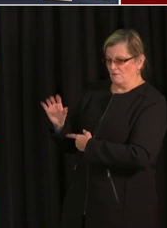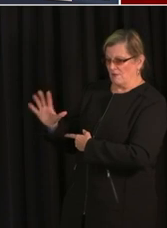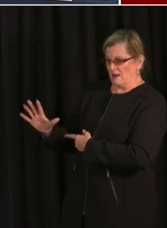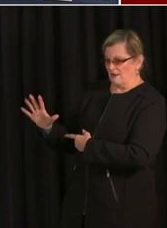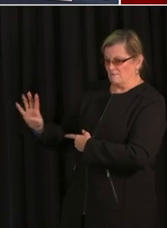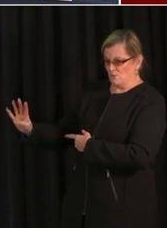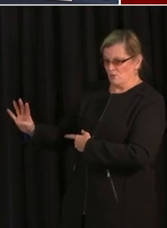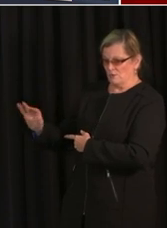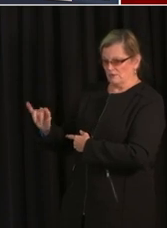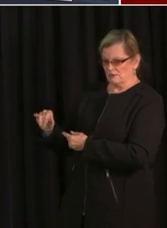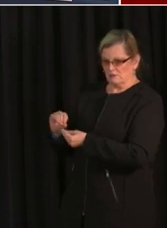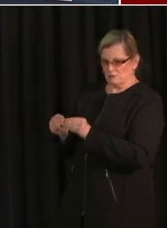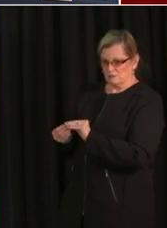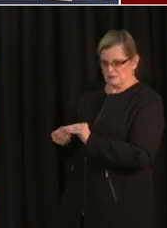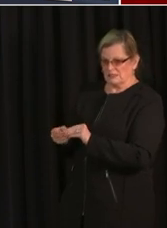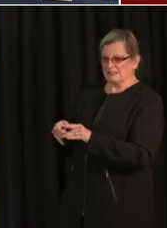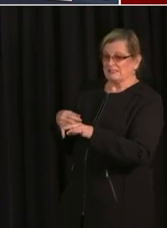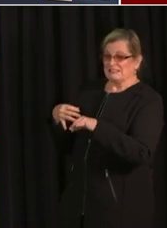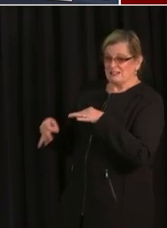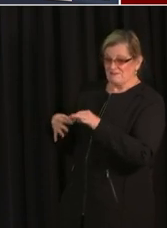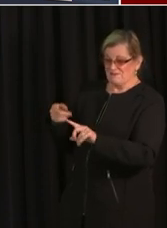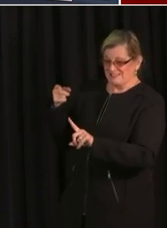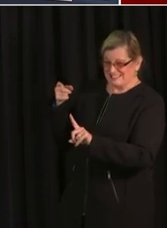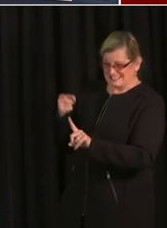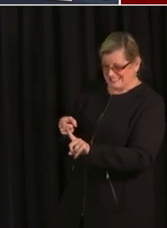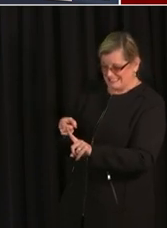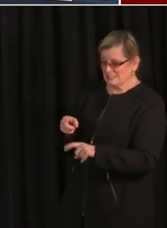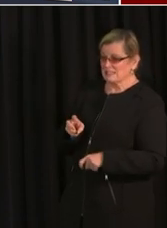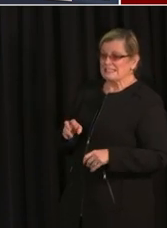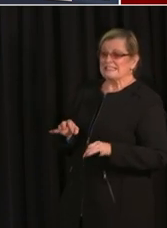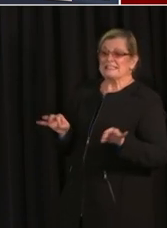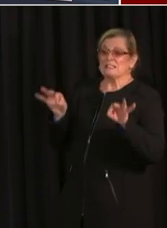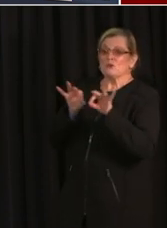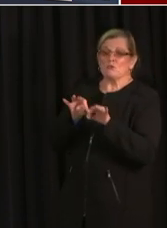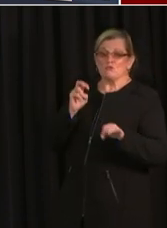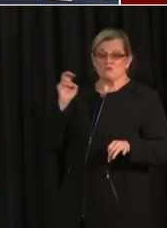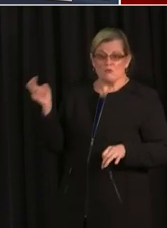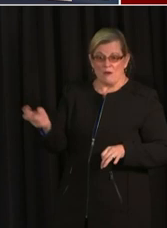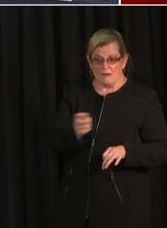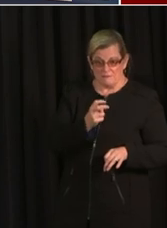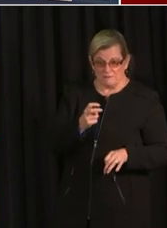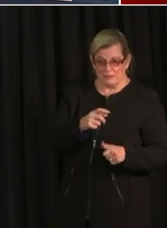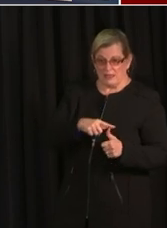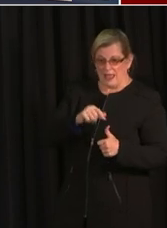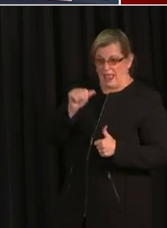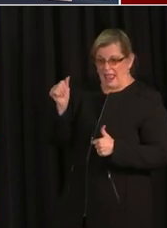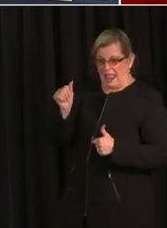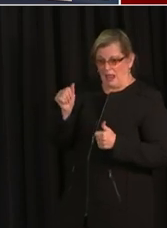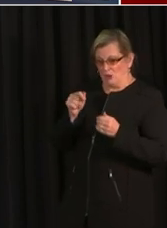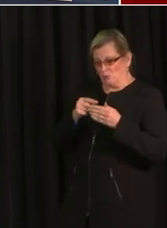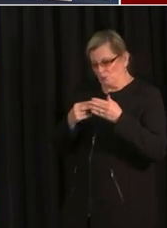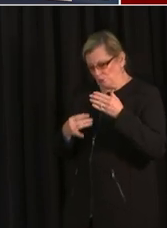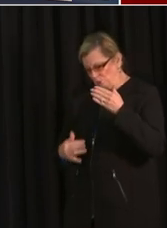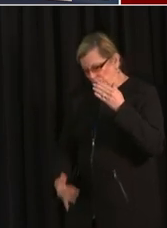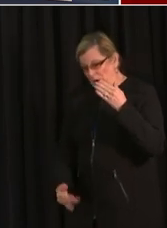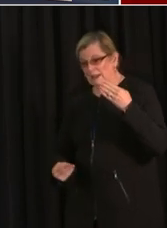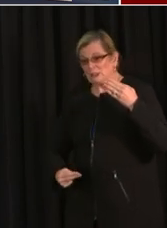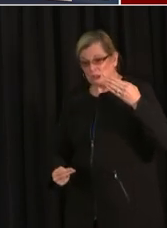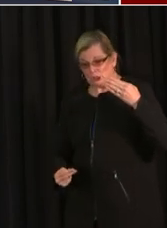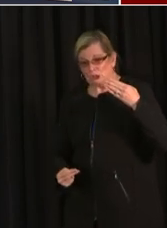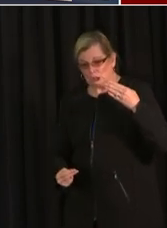2020-054 that defines essential travel, and it is A through H. And A,